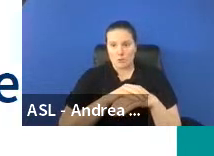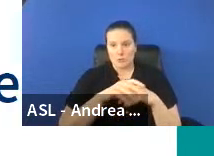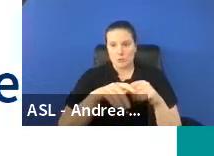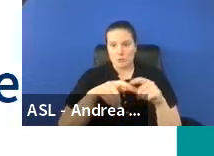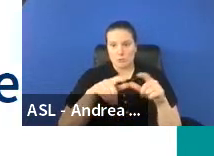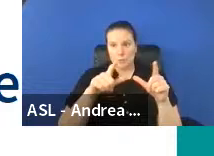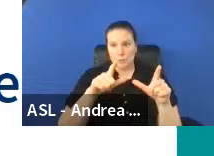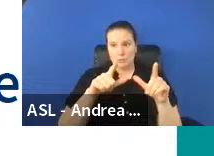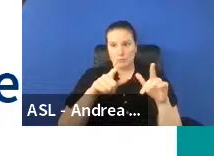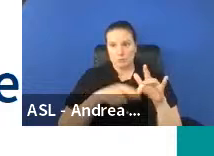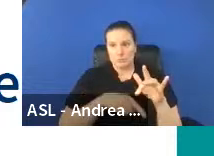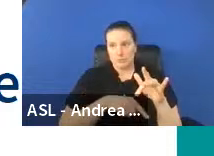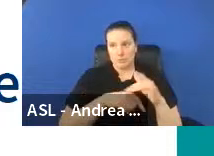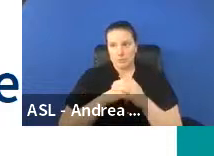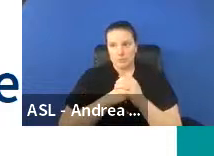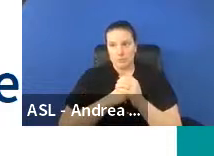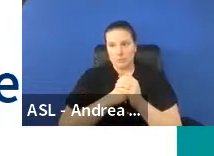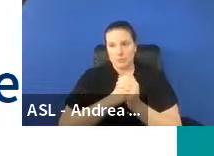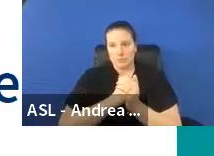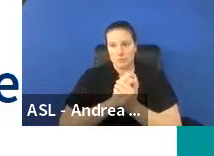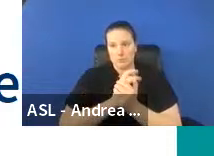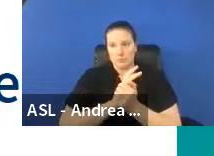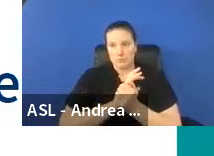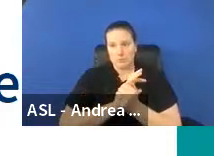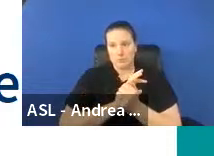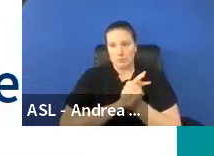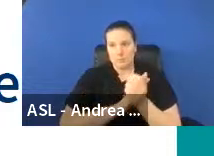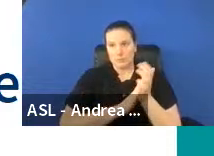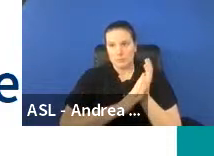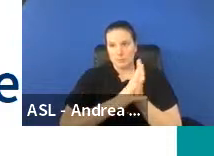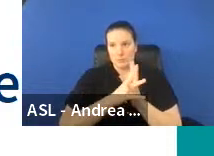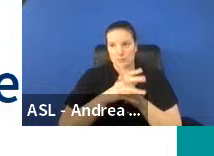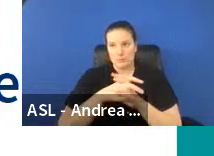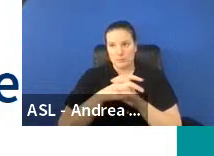here, and we'll go to the next slide.